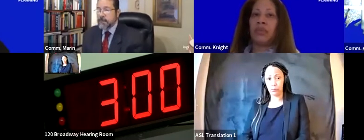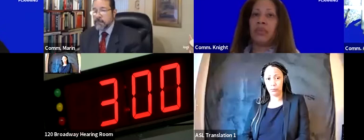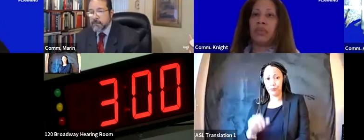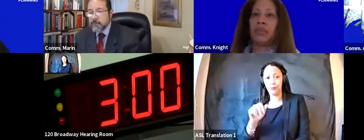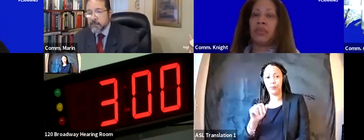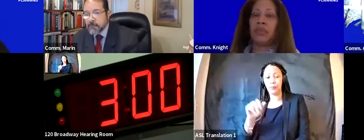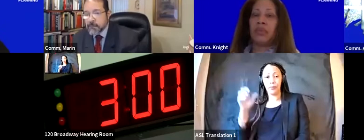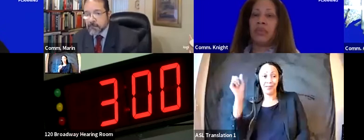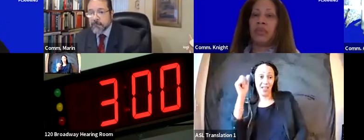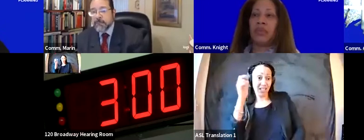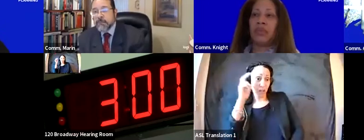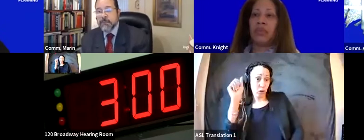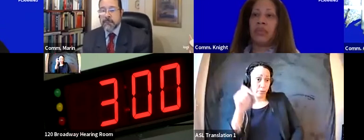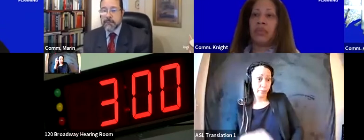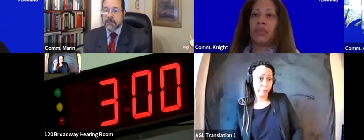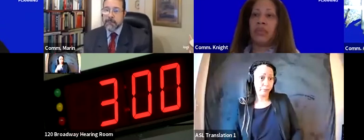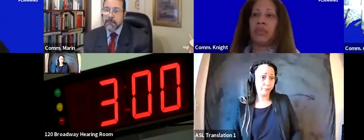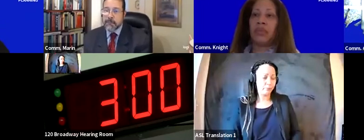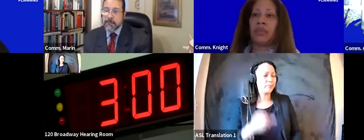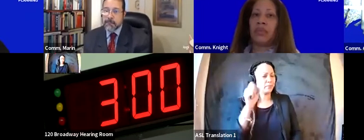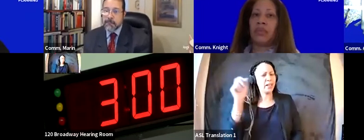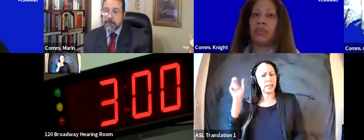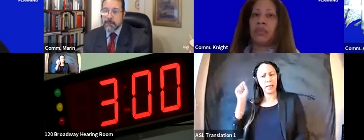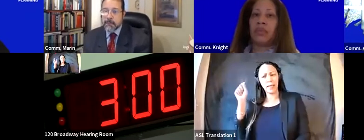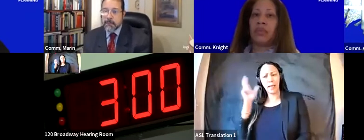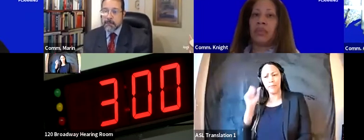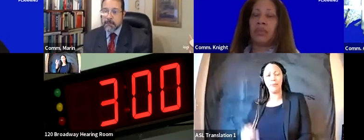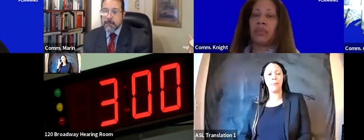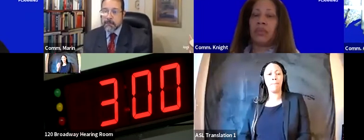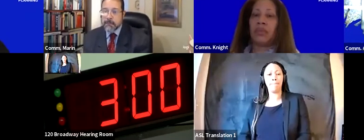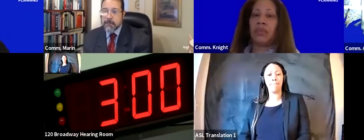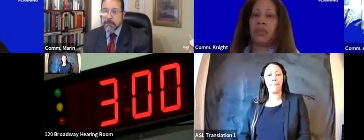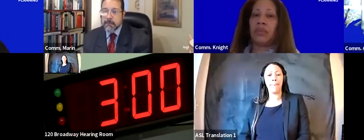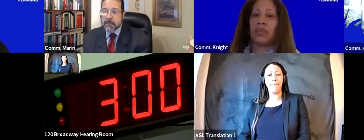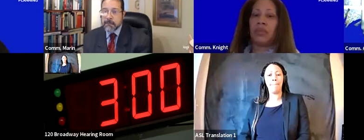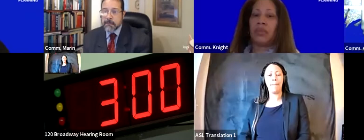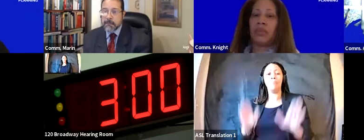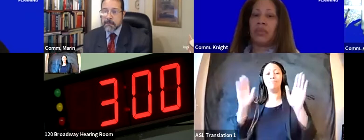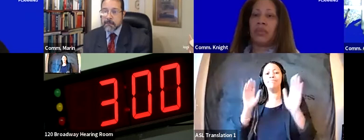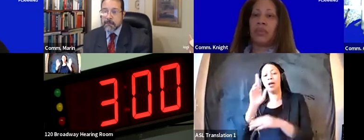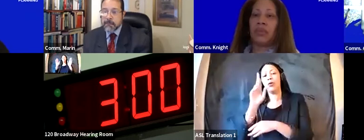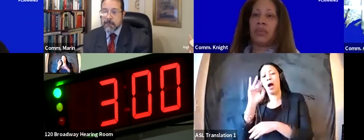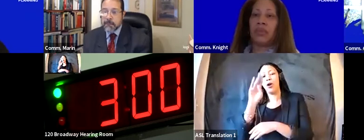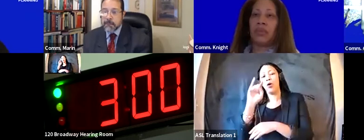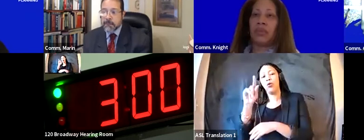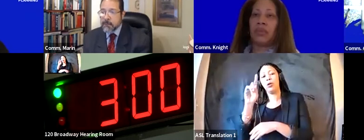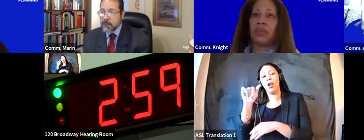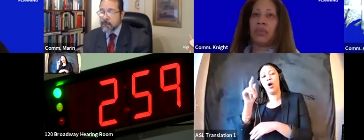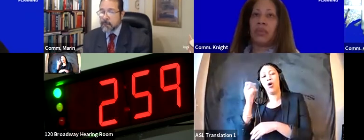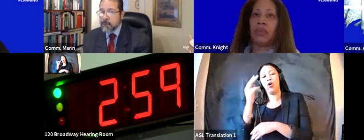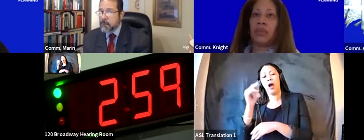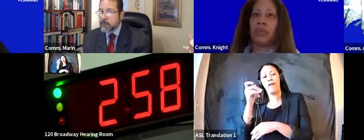Yes. Can you hear me? Yes, I can. Great. Yes, my name is Ronald Longhofer, and I've lived in Brooklyn